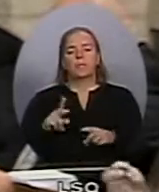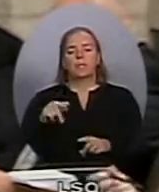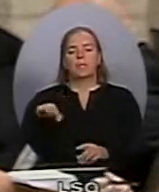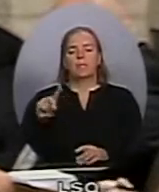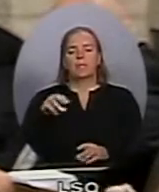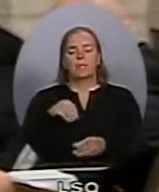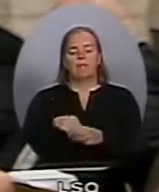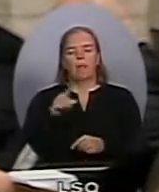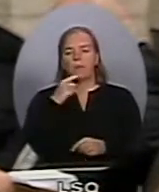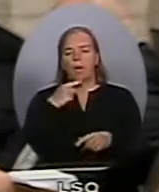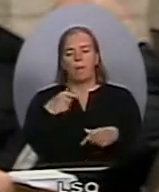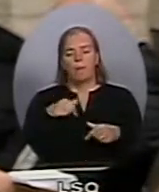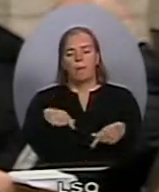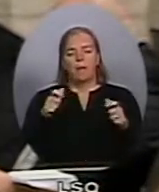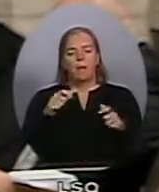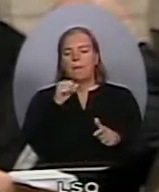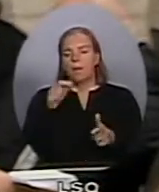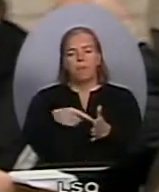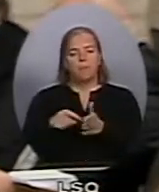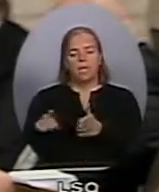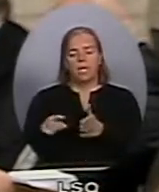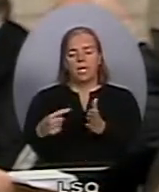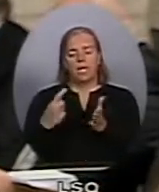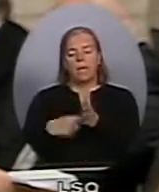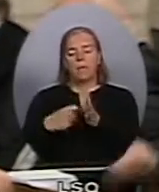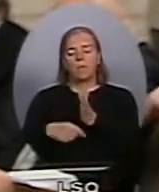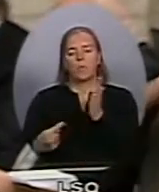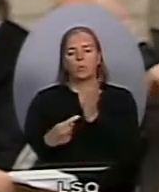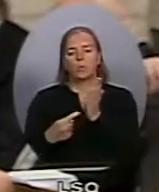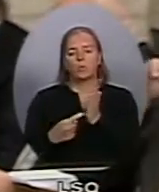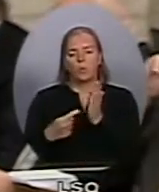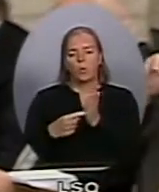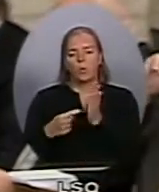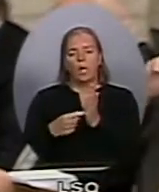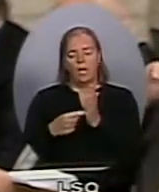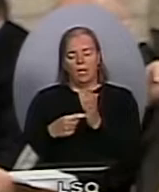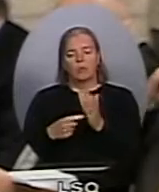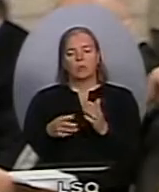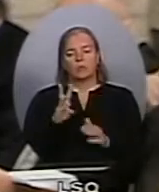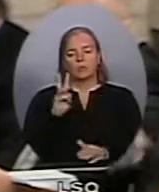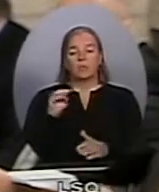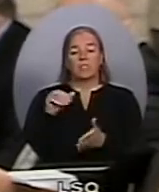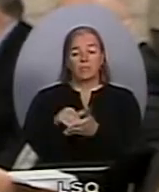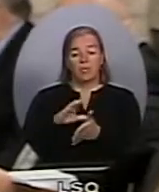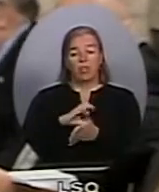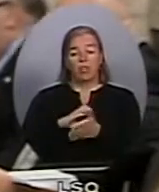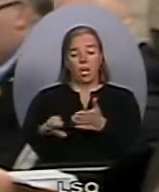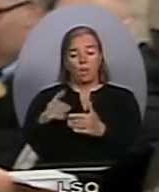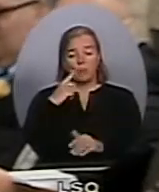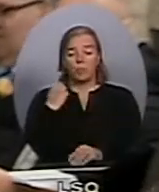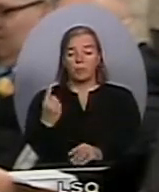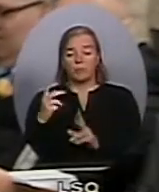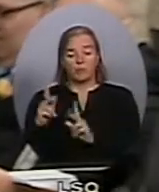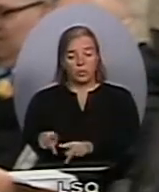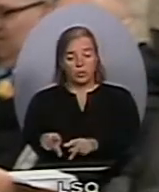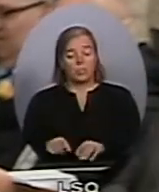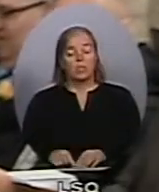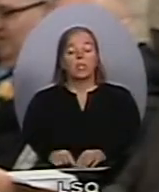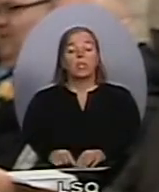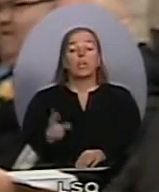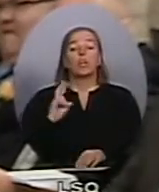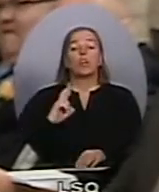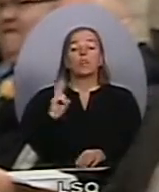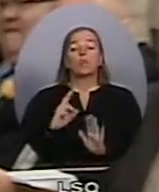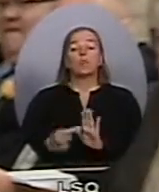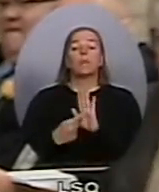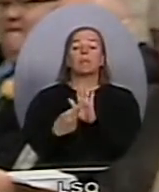and haven't paid their taxes, one of them to the tune of $60,000. As a matter of fact, the revenue critic for the NDP is one of the people who didn't pay taxes to